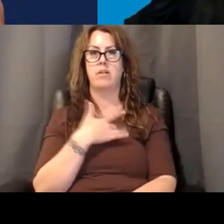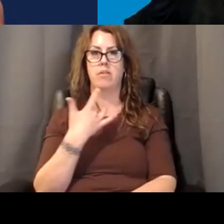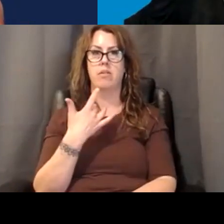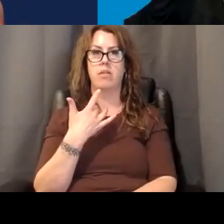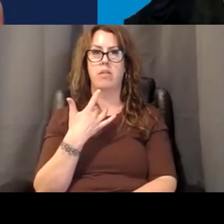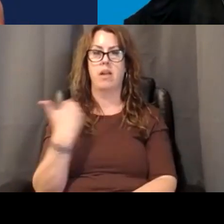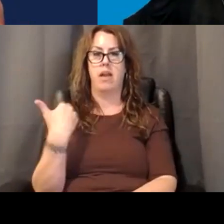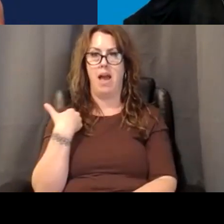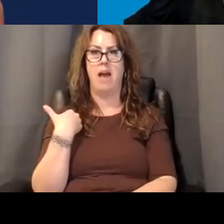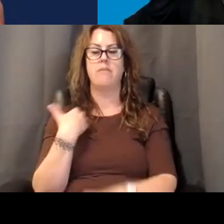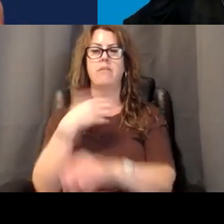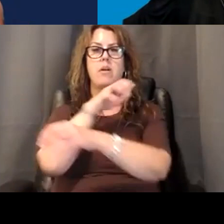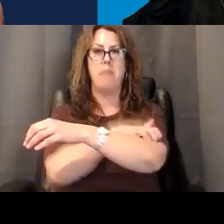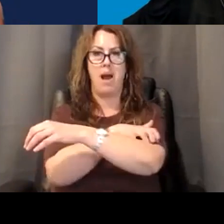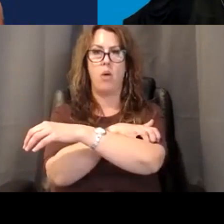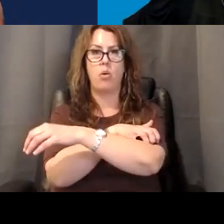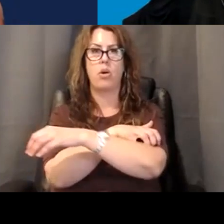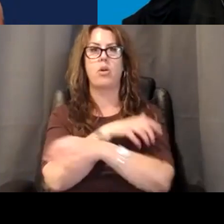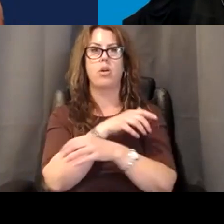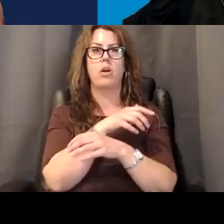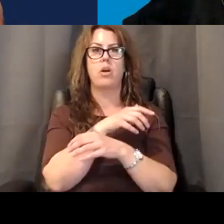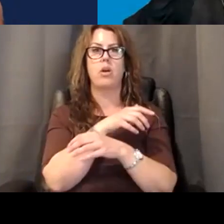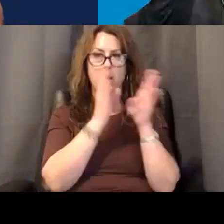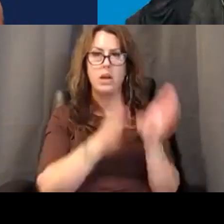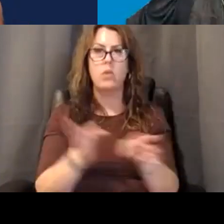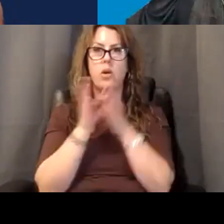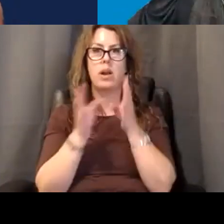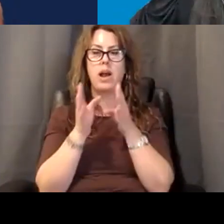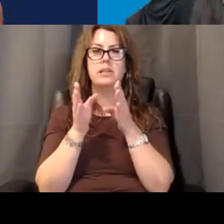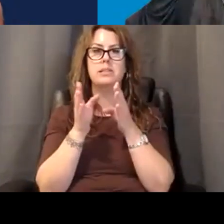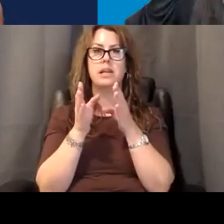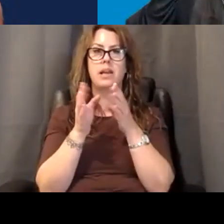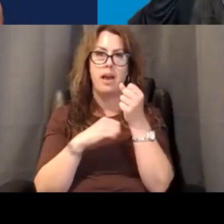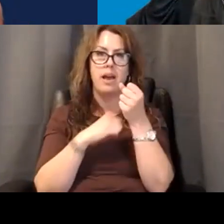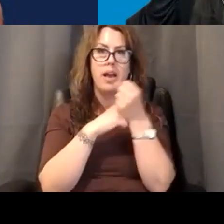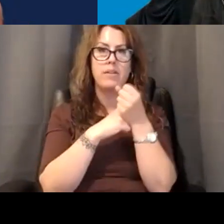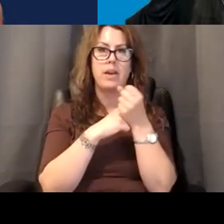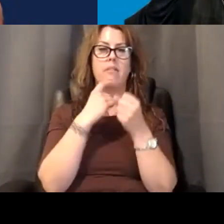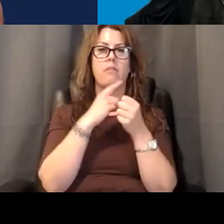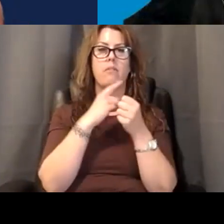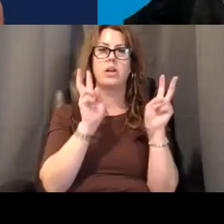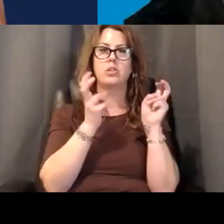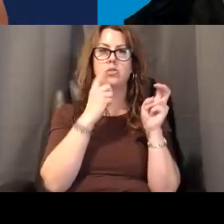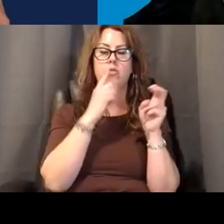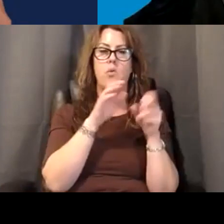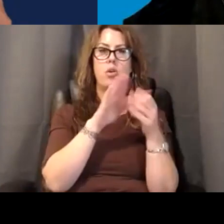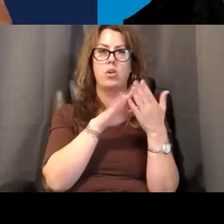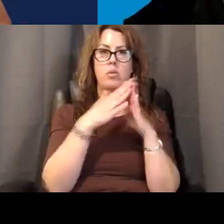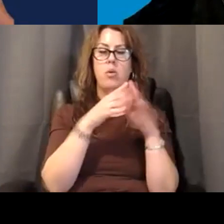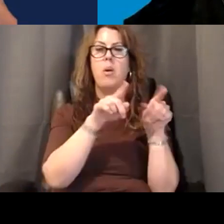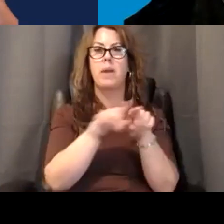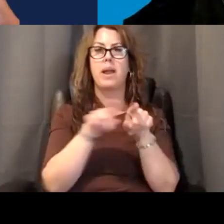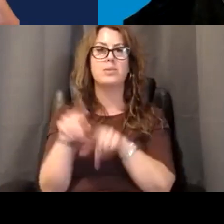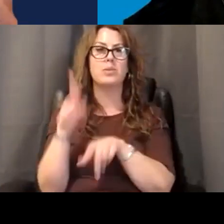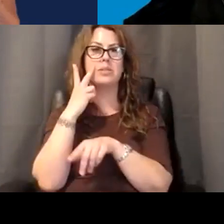people power in organizing and advocating for issues within communities. But I also see behind the scenes